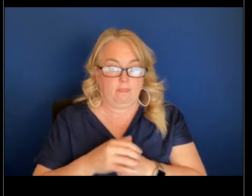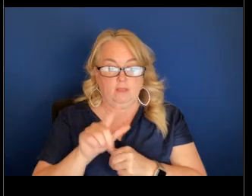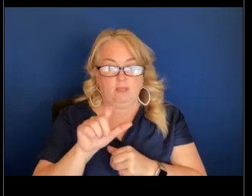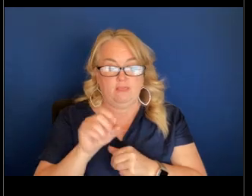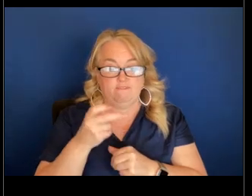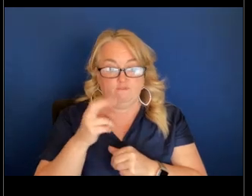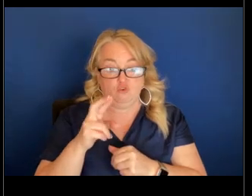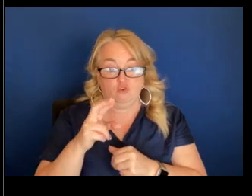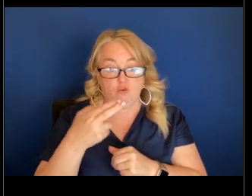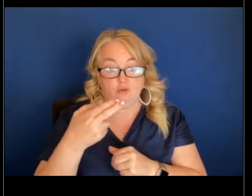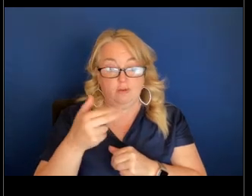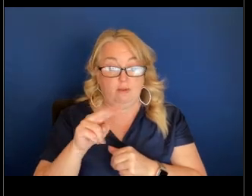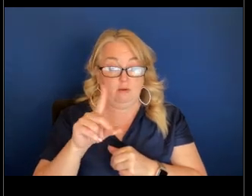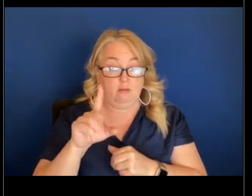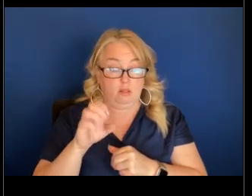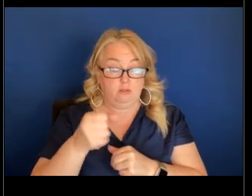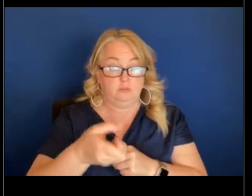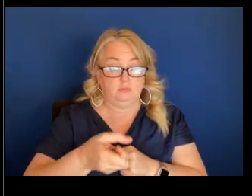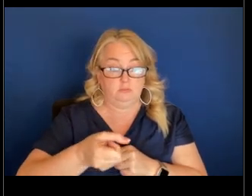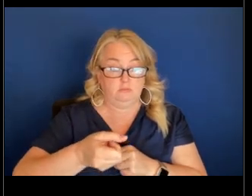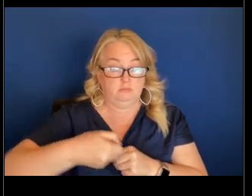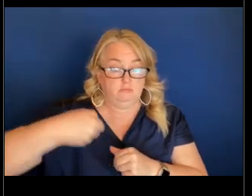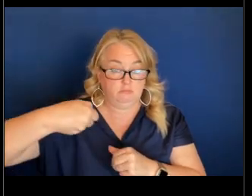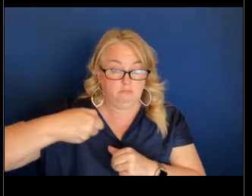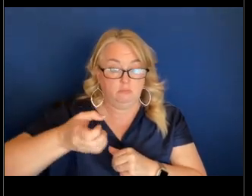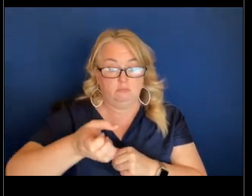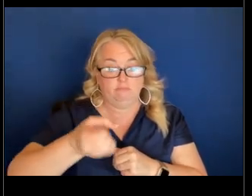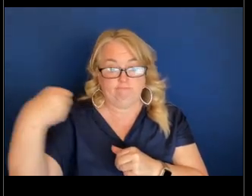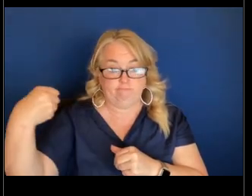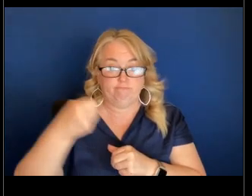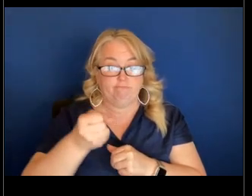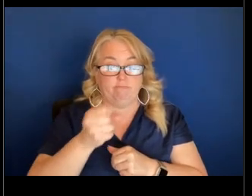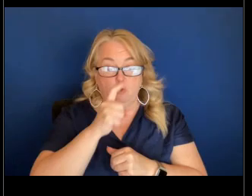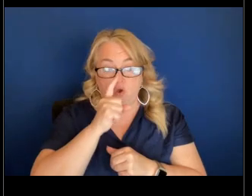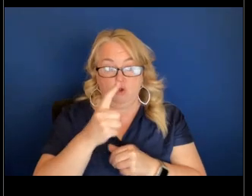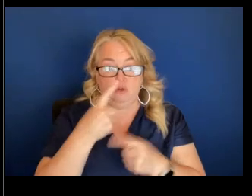Lever handle designs are a successful solution.